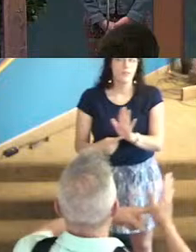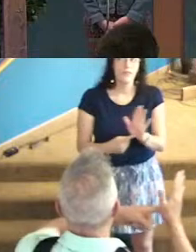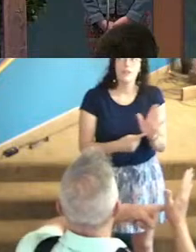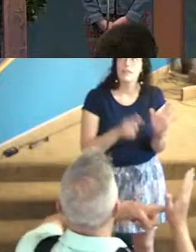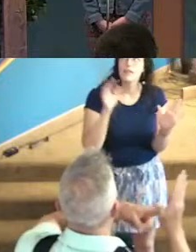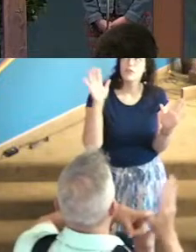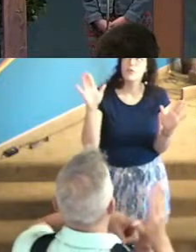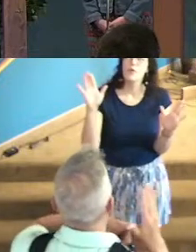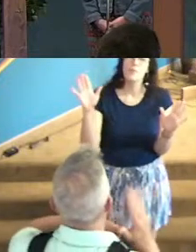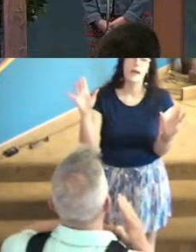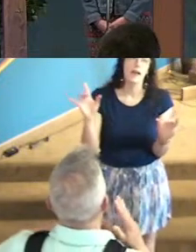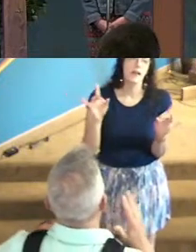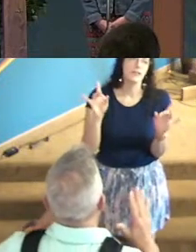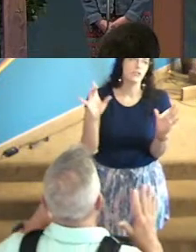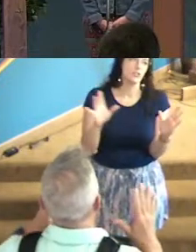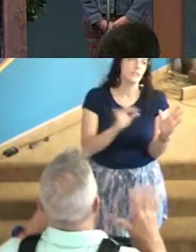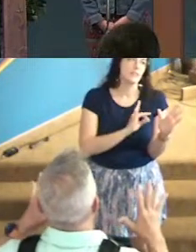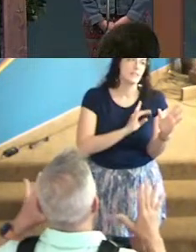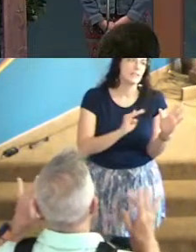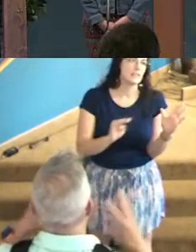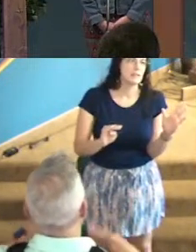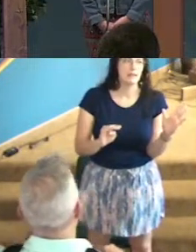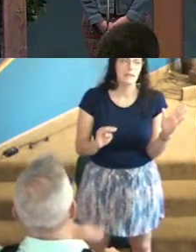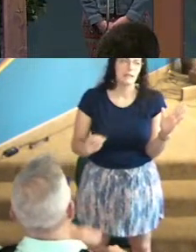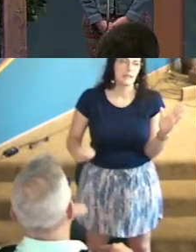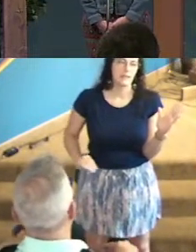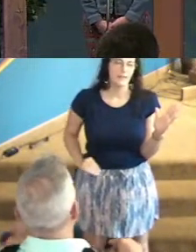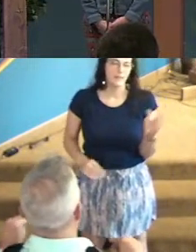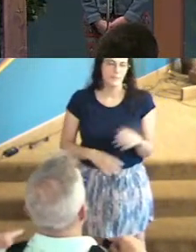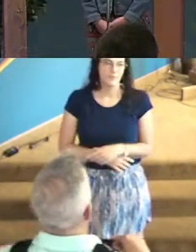creation's revealing your majesty.